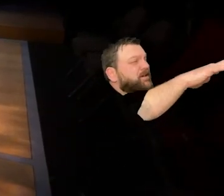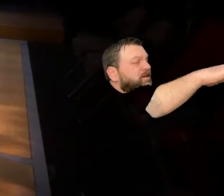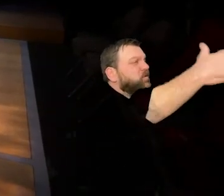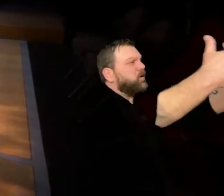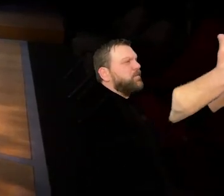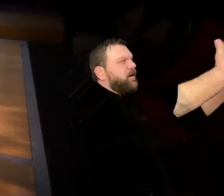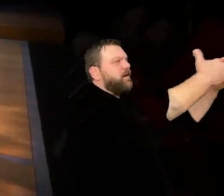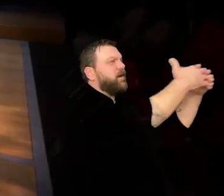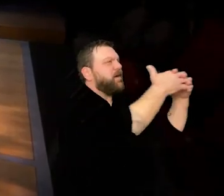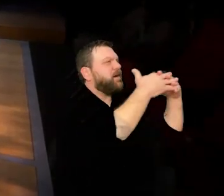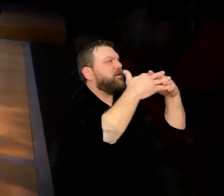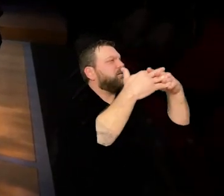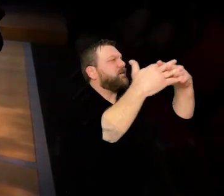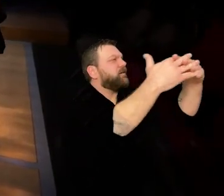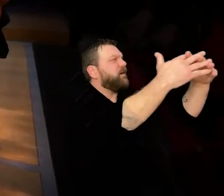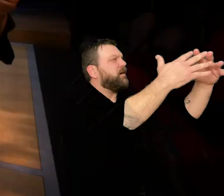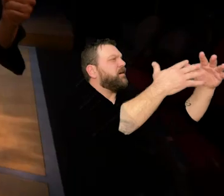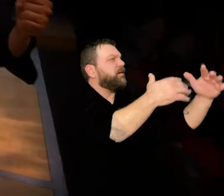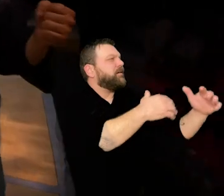America.